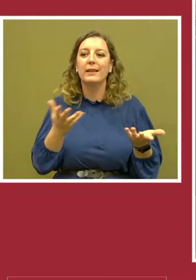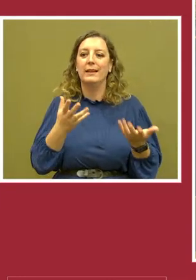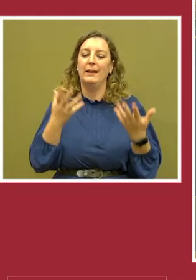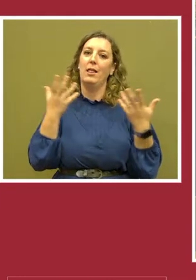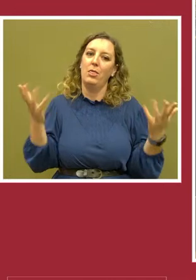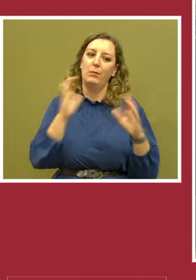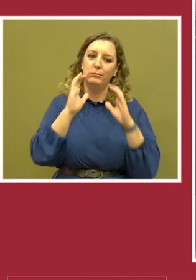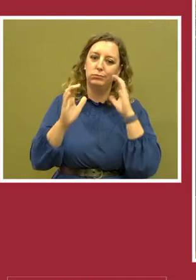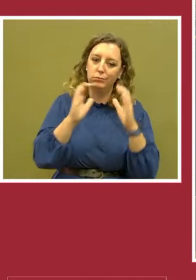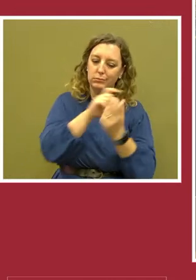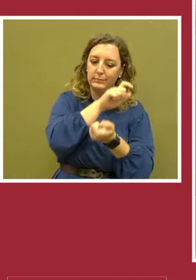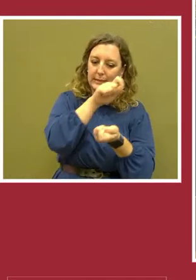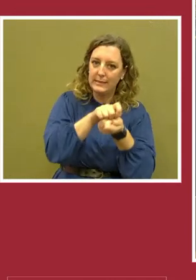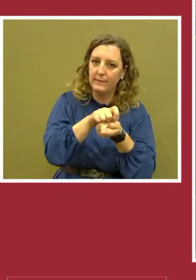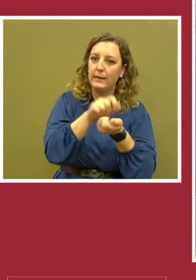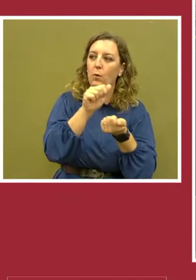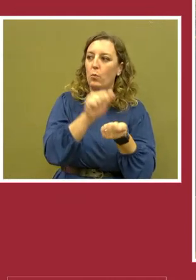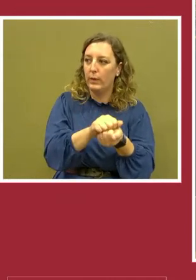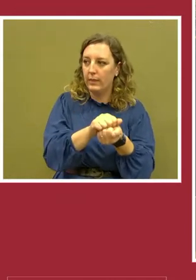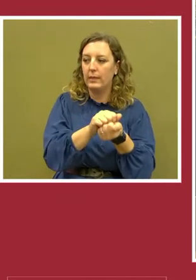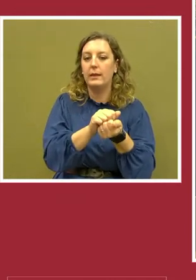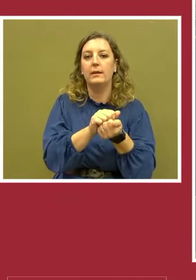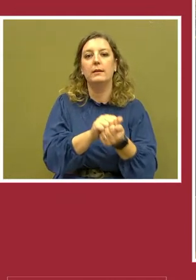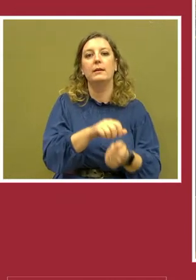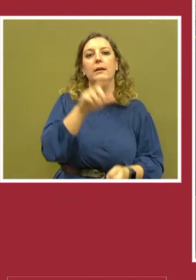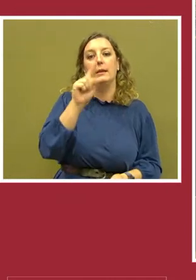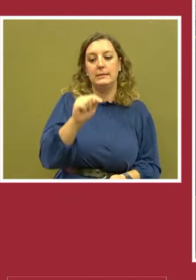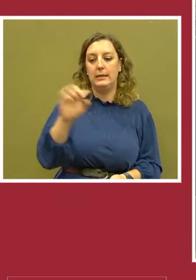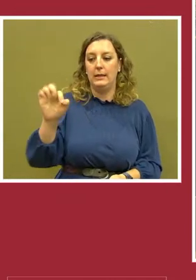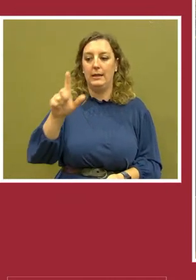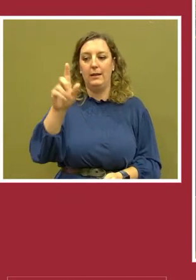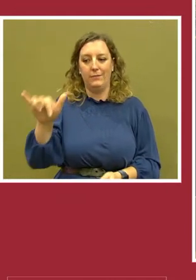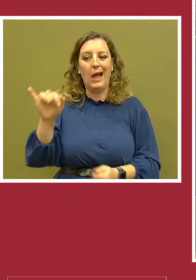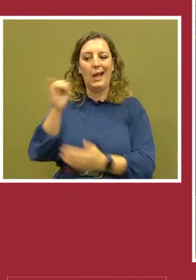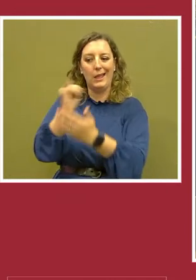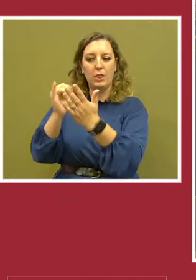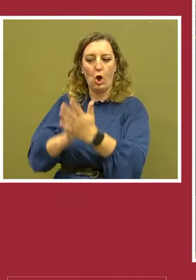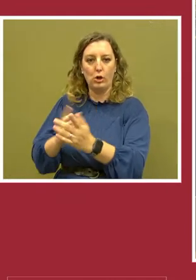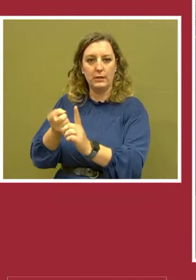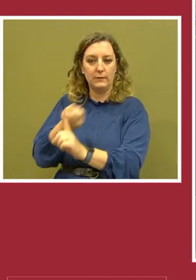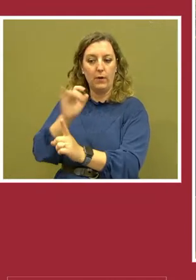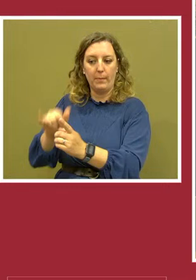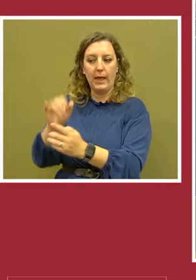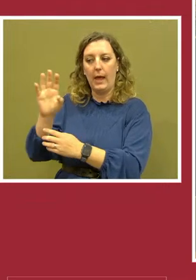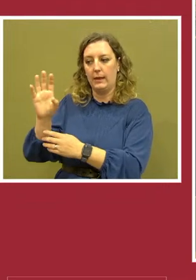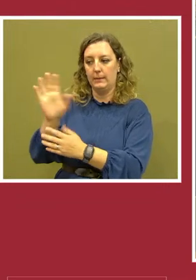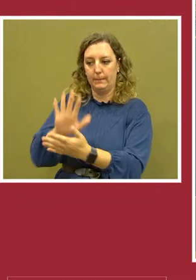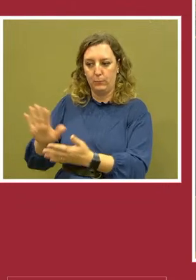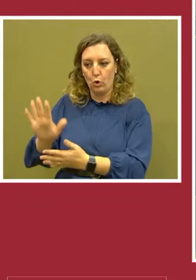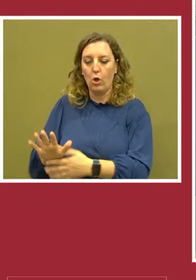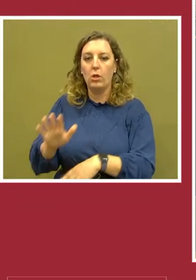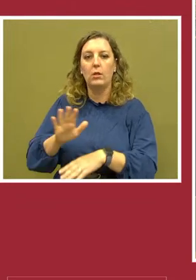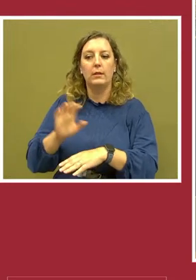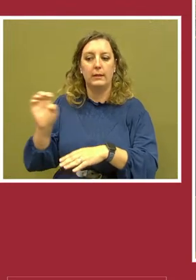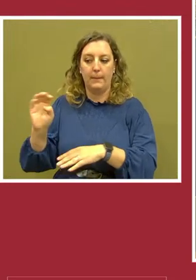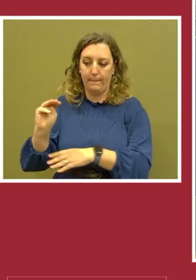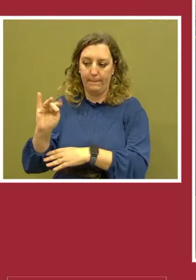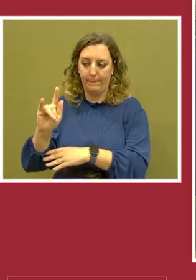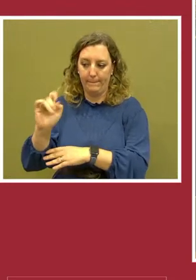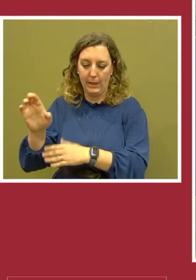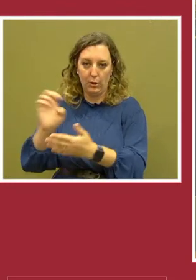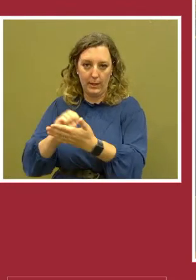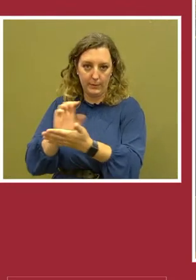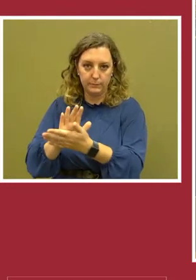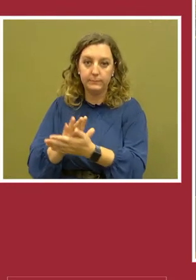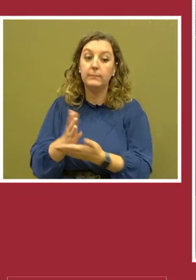of conversation, specifically with T. Fly, the artist that did the artwork at Miller Elementary School. This